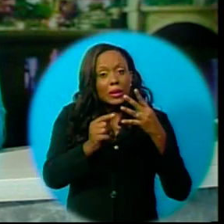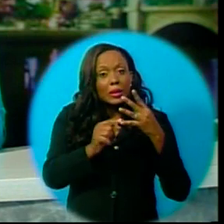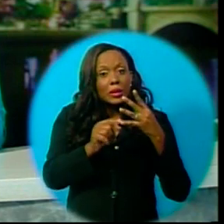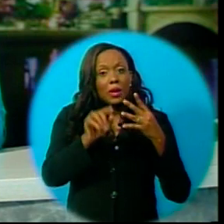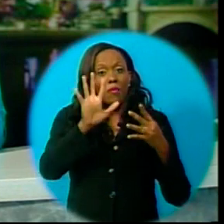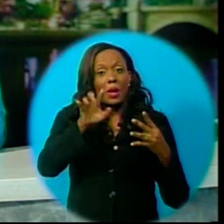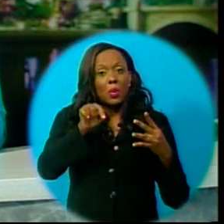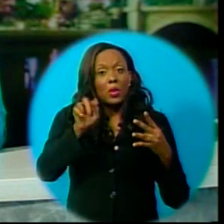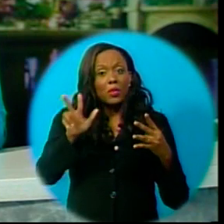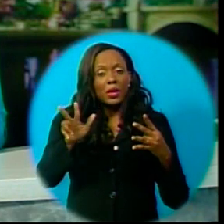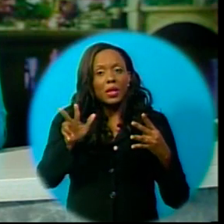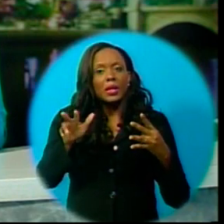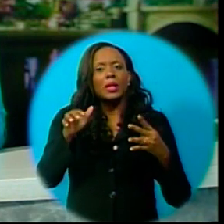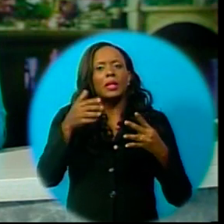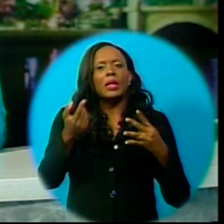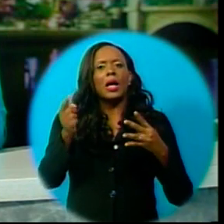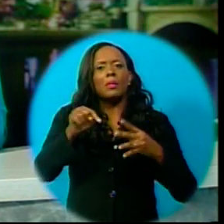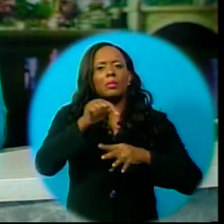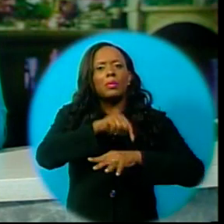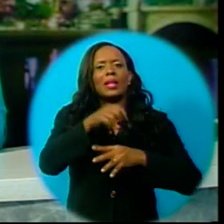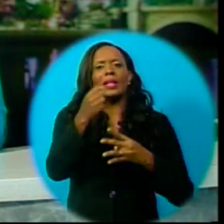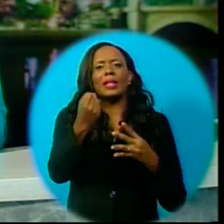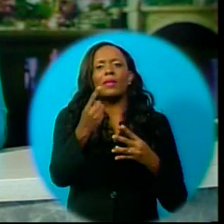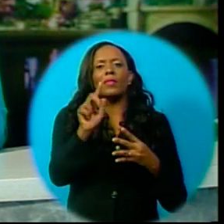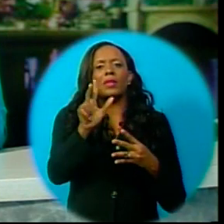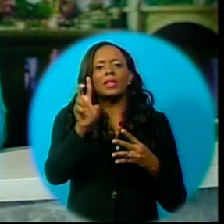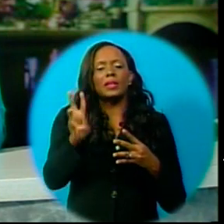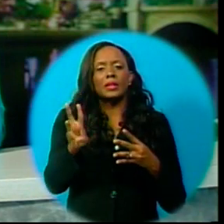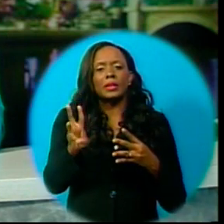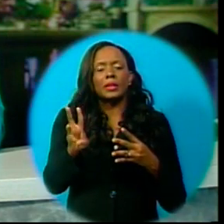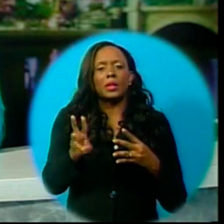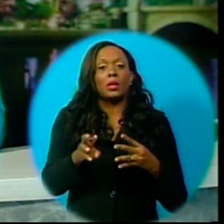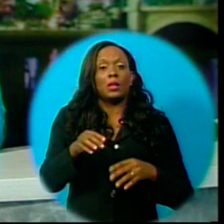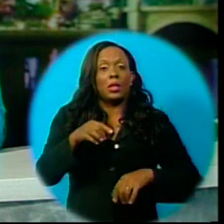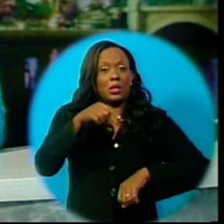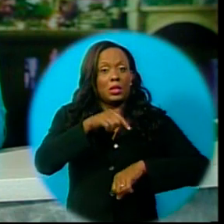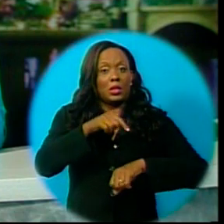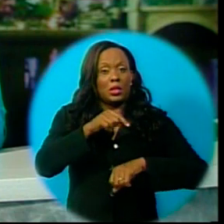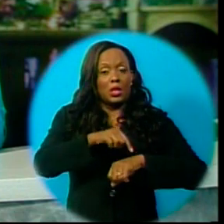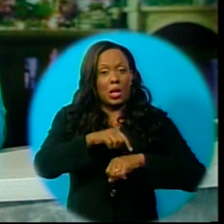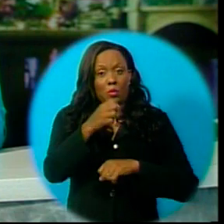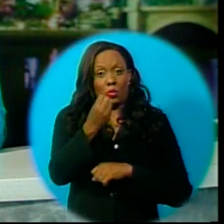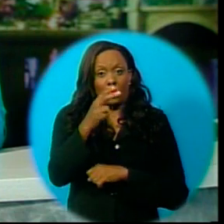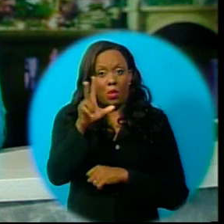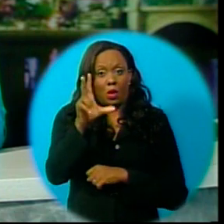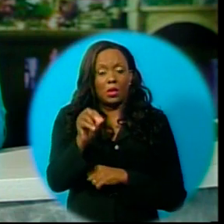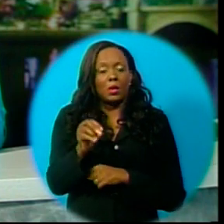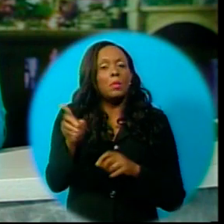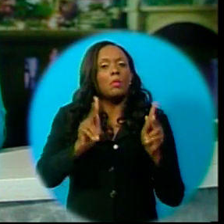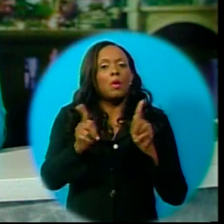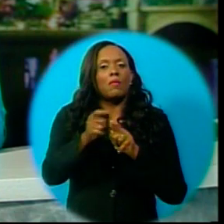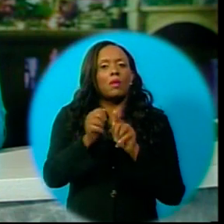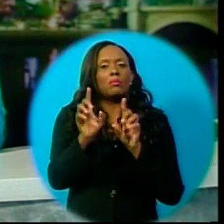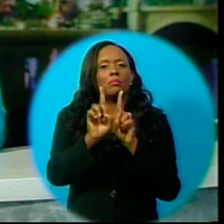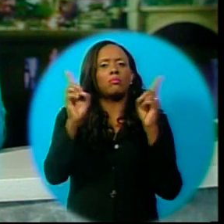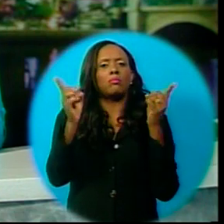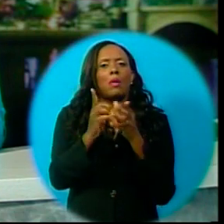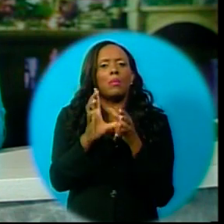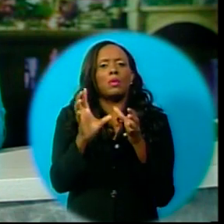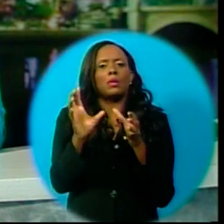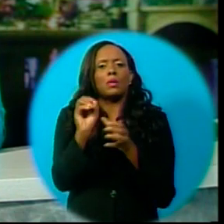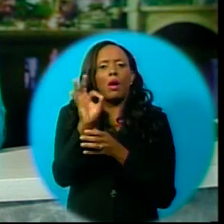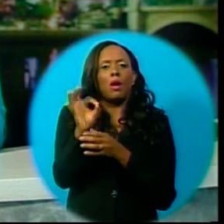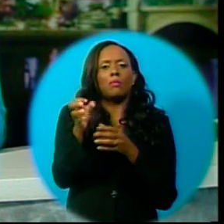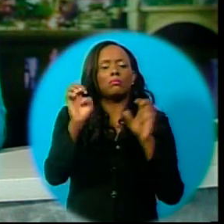magnitude, came around 11:36. By 12:30, officials of the Department of Emergency Management had called in the media to